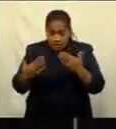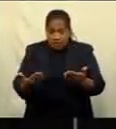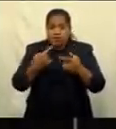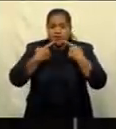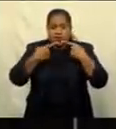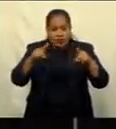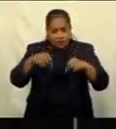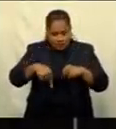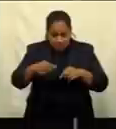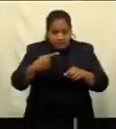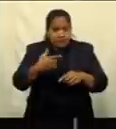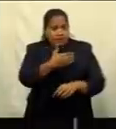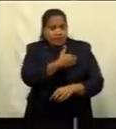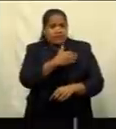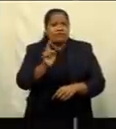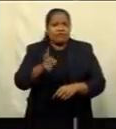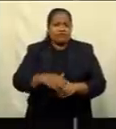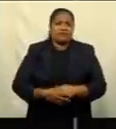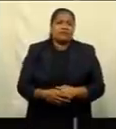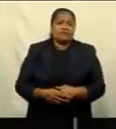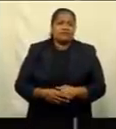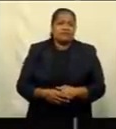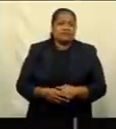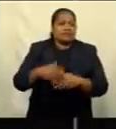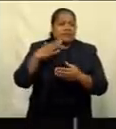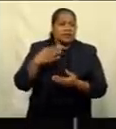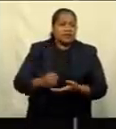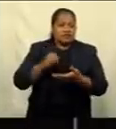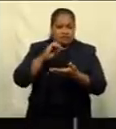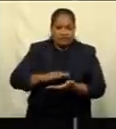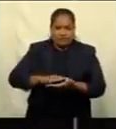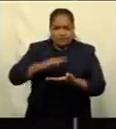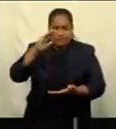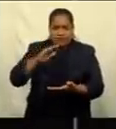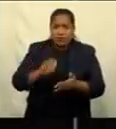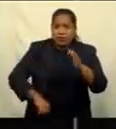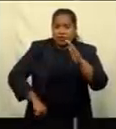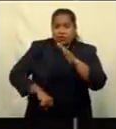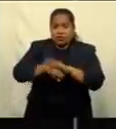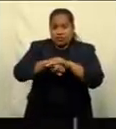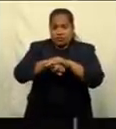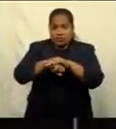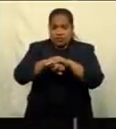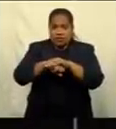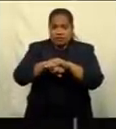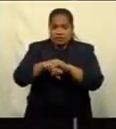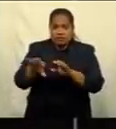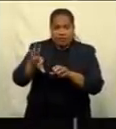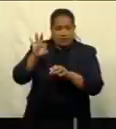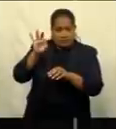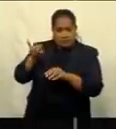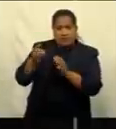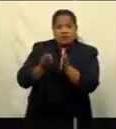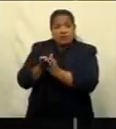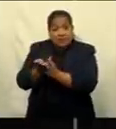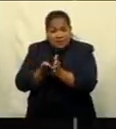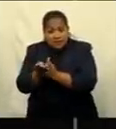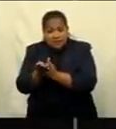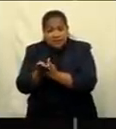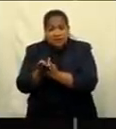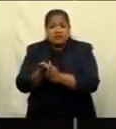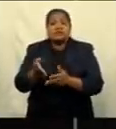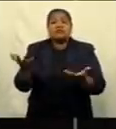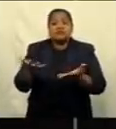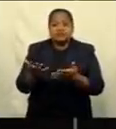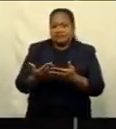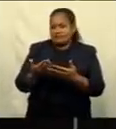morning reinforce the rapid rise of streaming, with the top nominated scripted shows on services that largely emerged in the